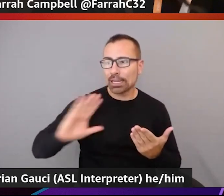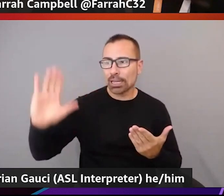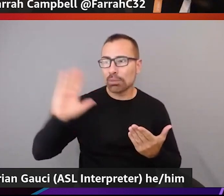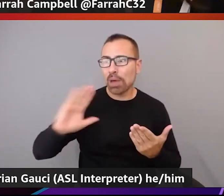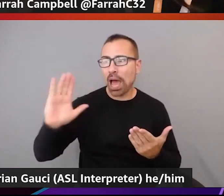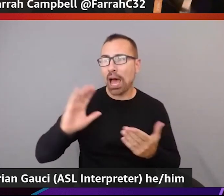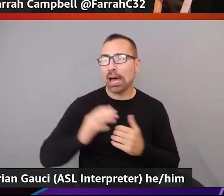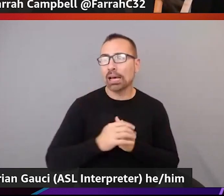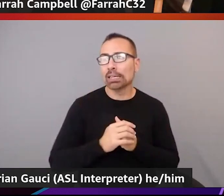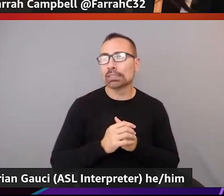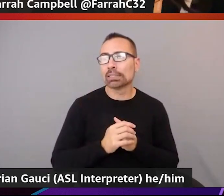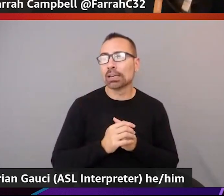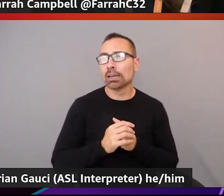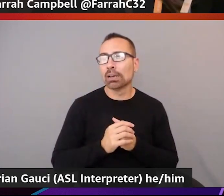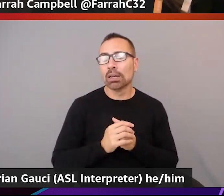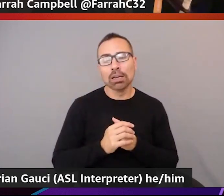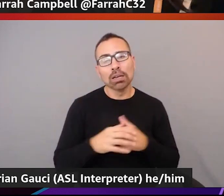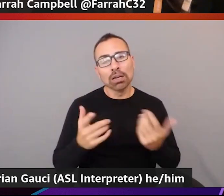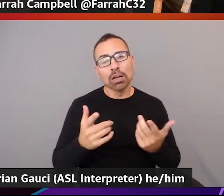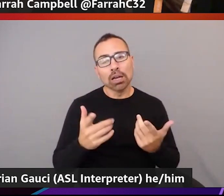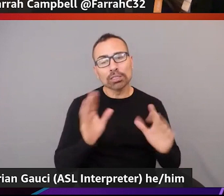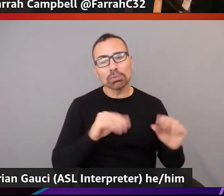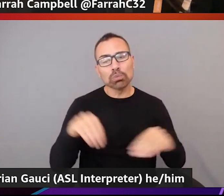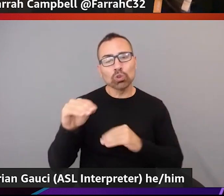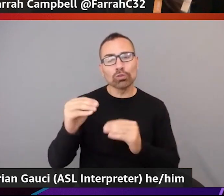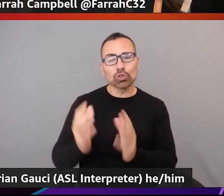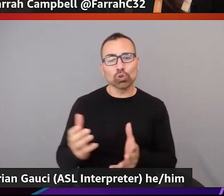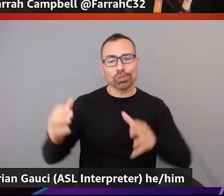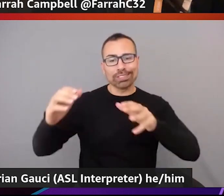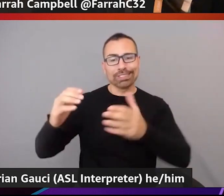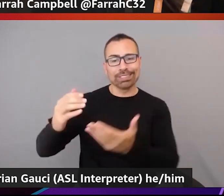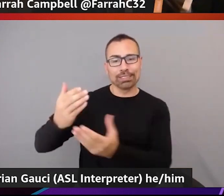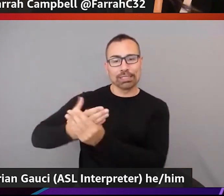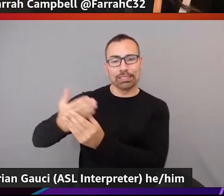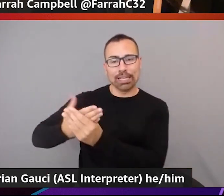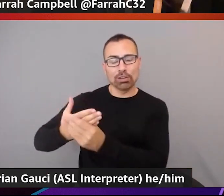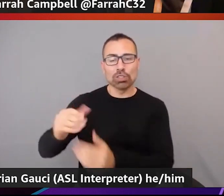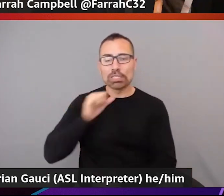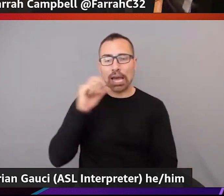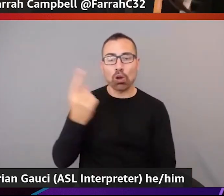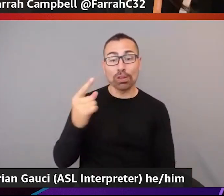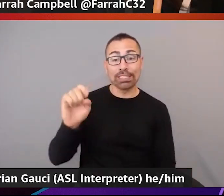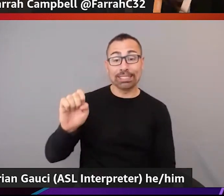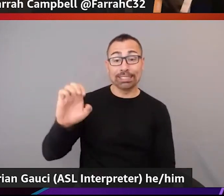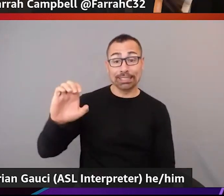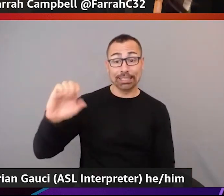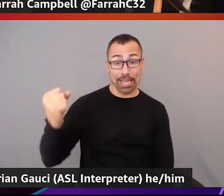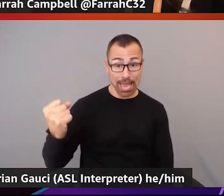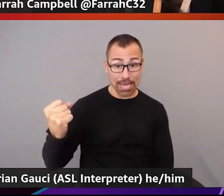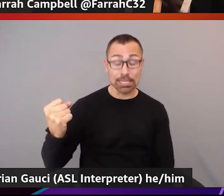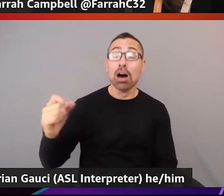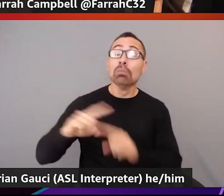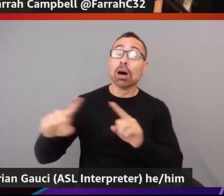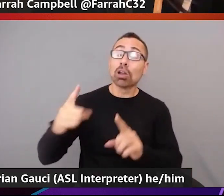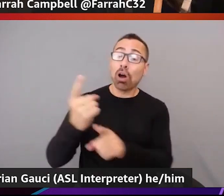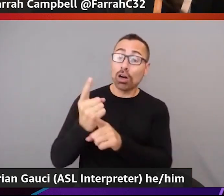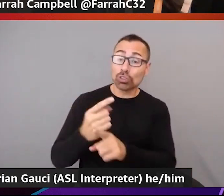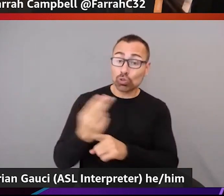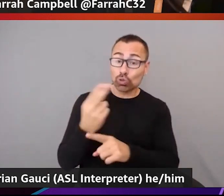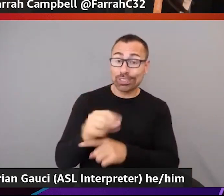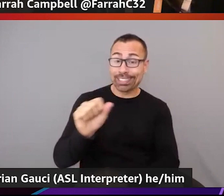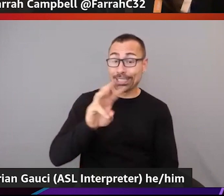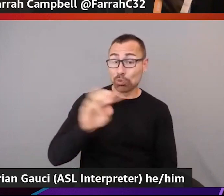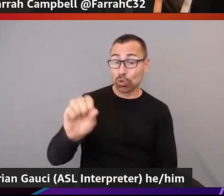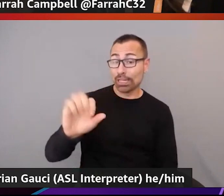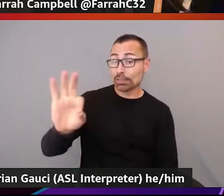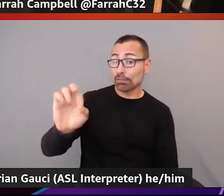so is move to containers, but not only move to ECS containers, but to also start using AWS Fargate